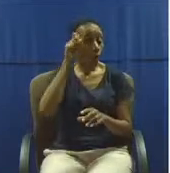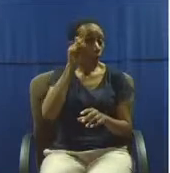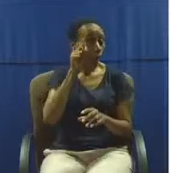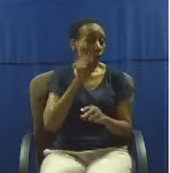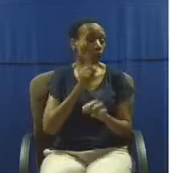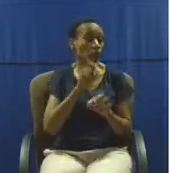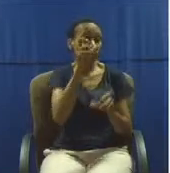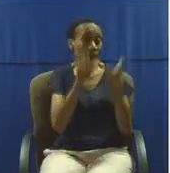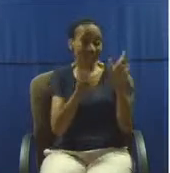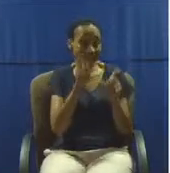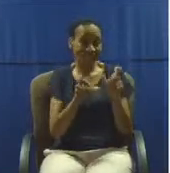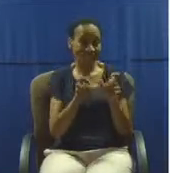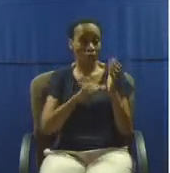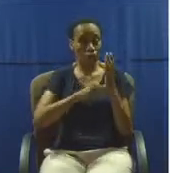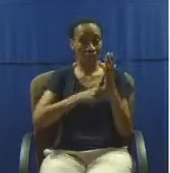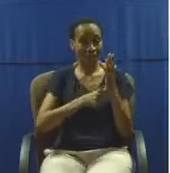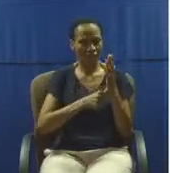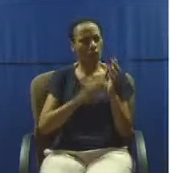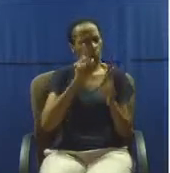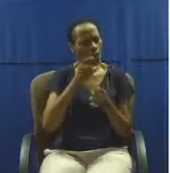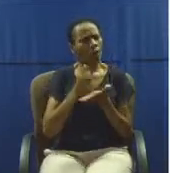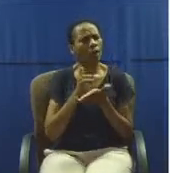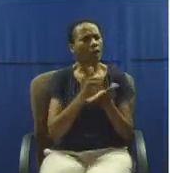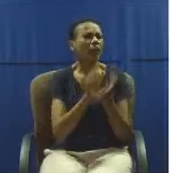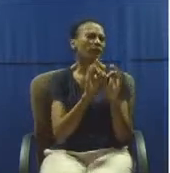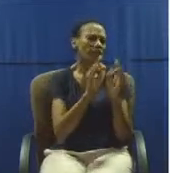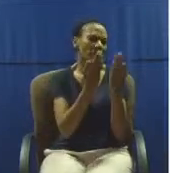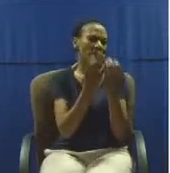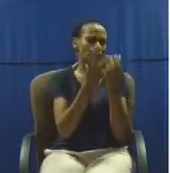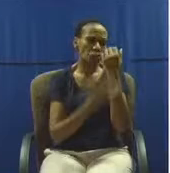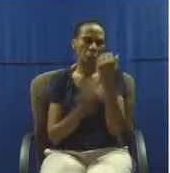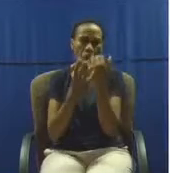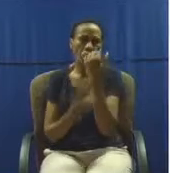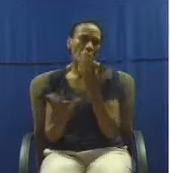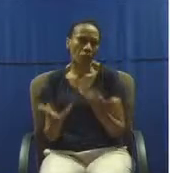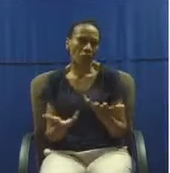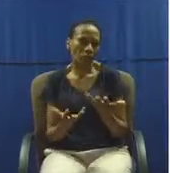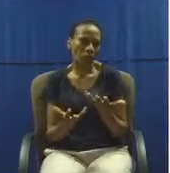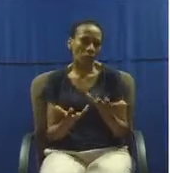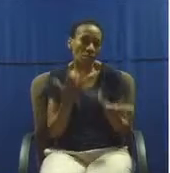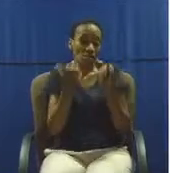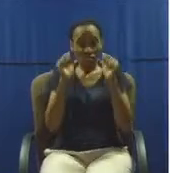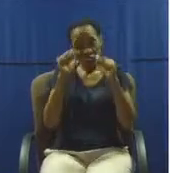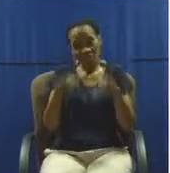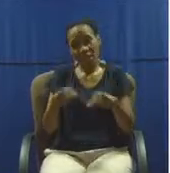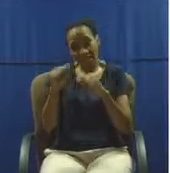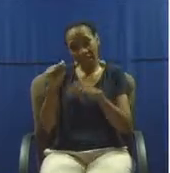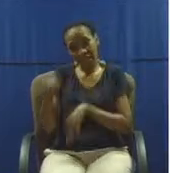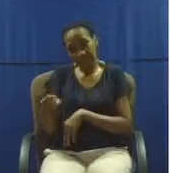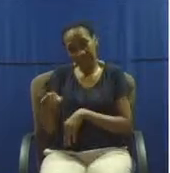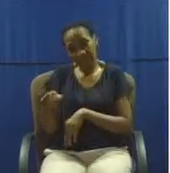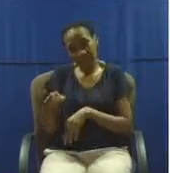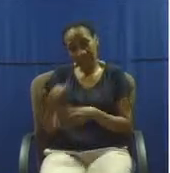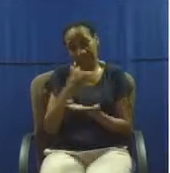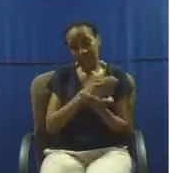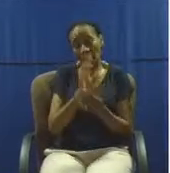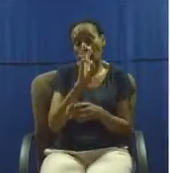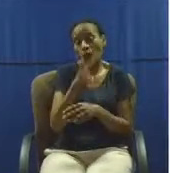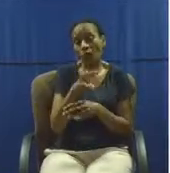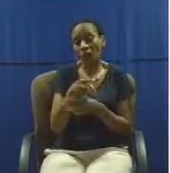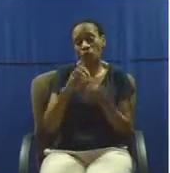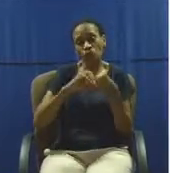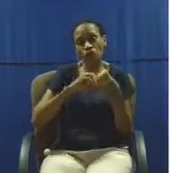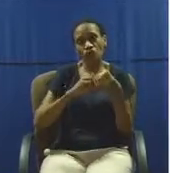poor households. It will help them to adjust, yes, to absorb